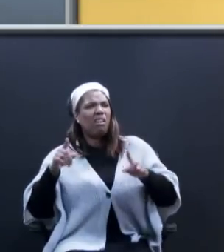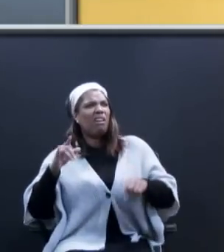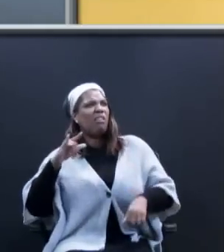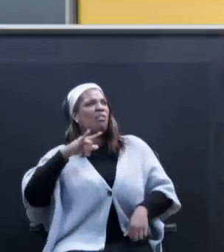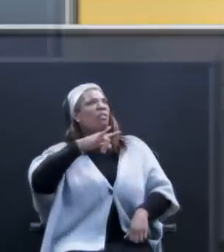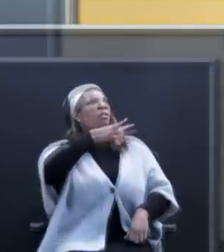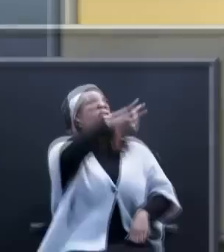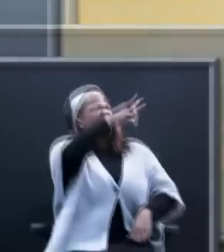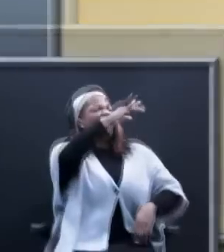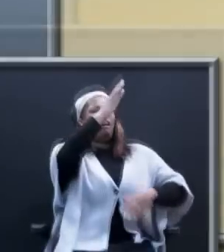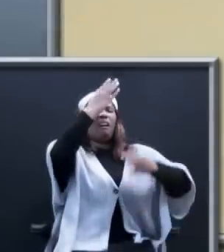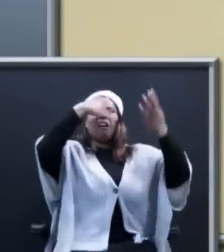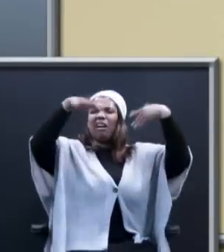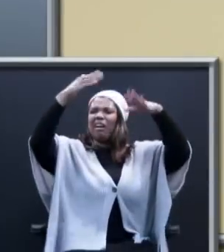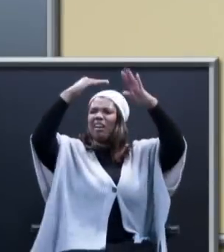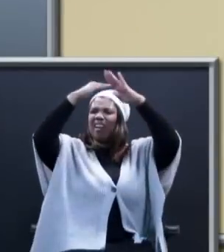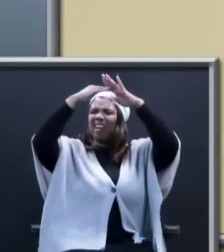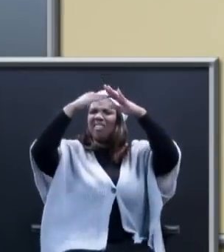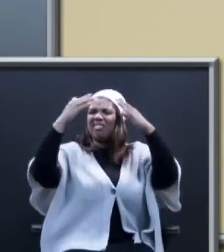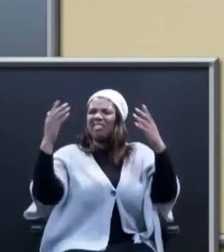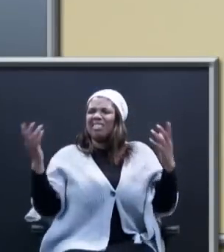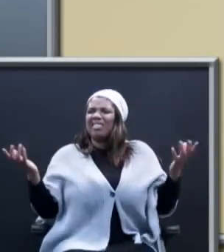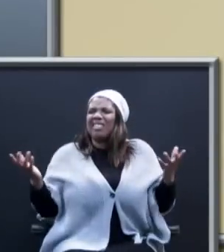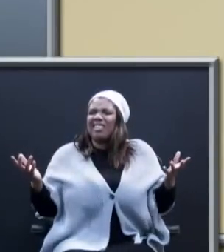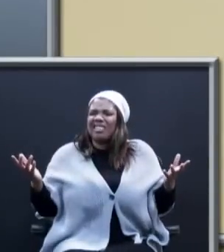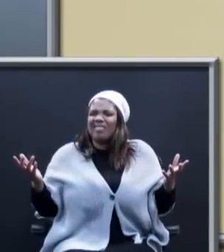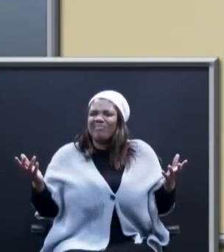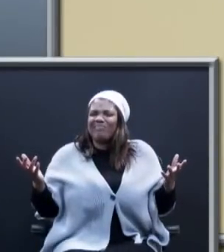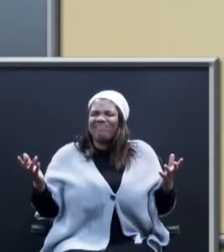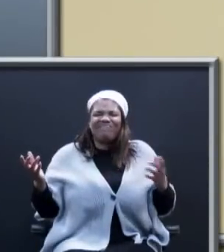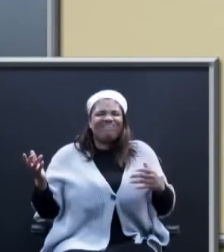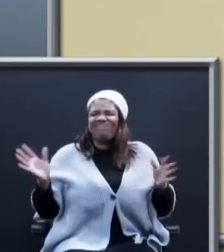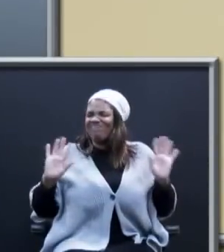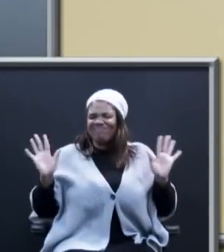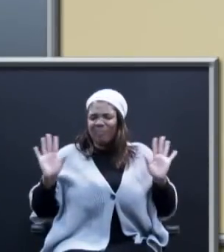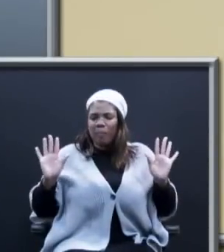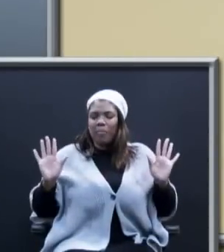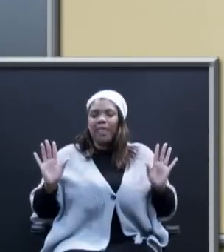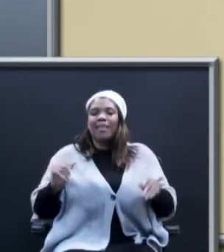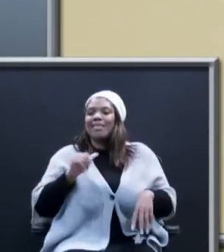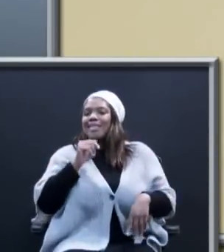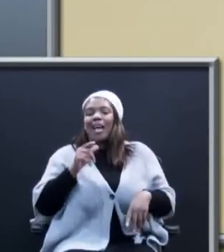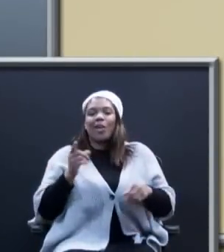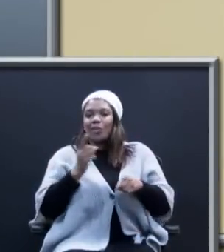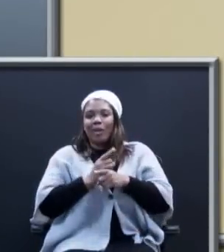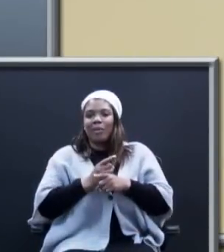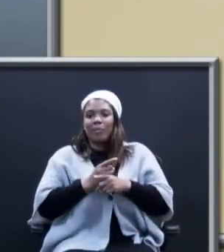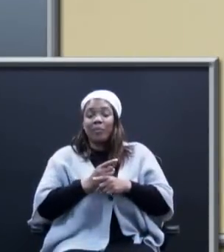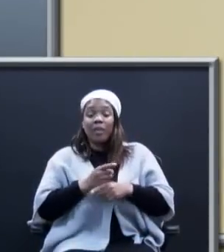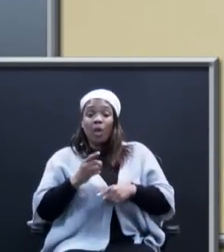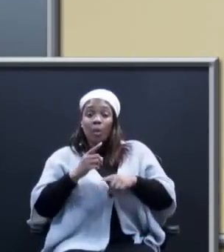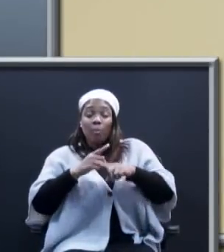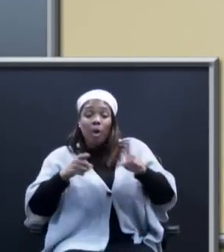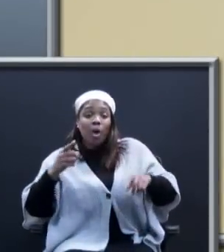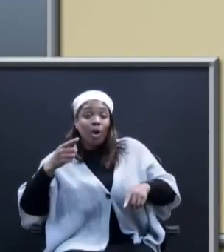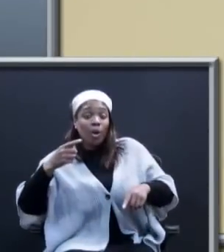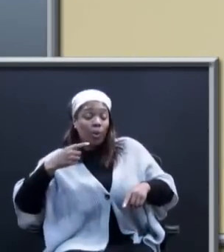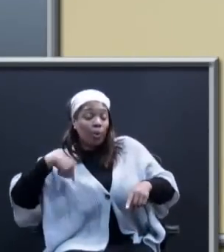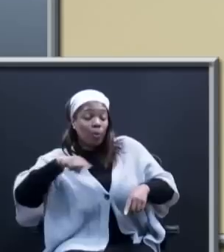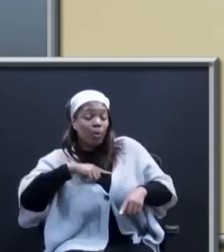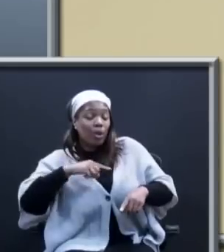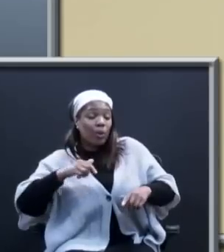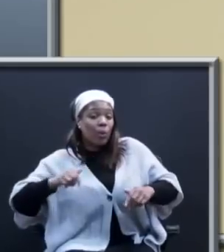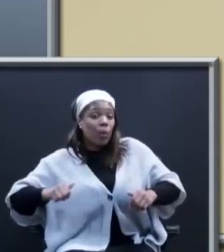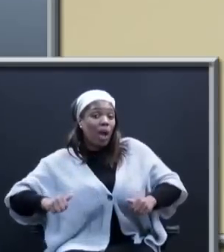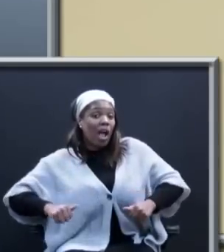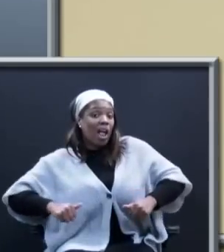read. For this we say unto you by the word of the Lord, that we which are alive and remain until the coming of the Lord shall not prevent them